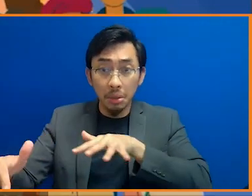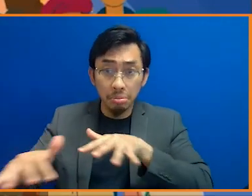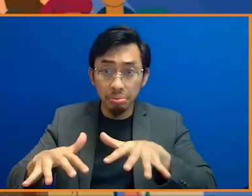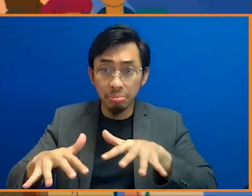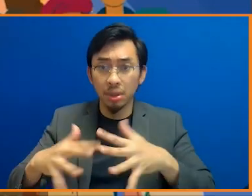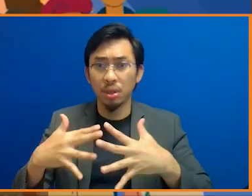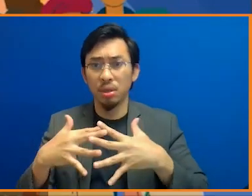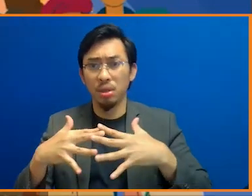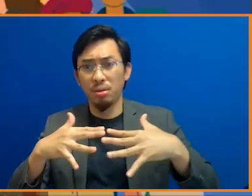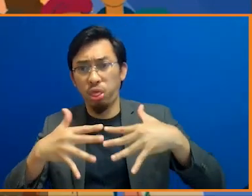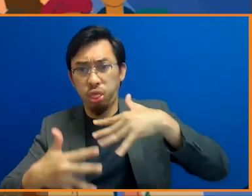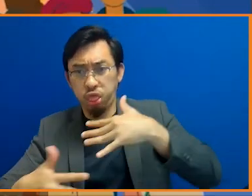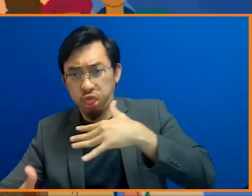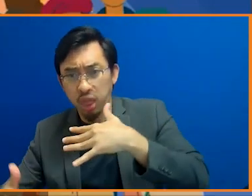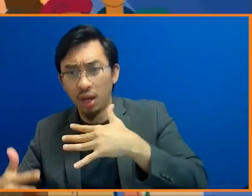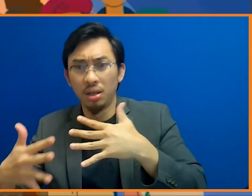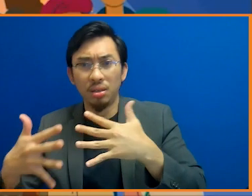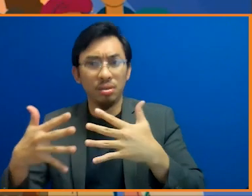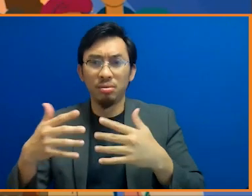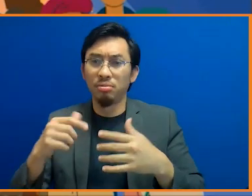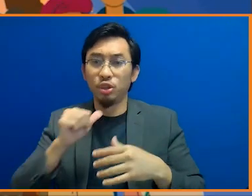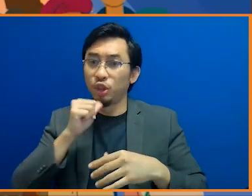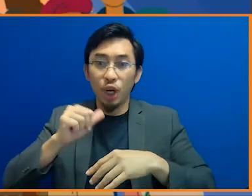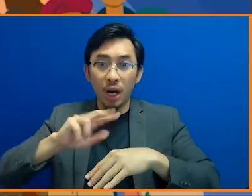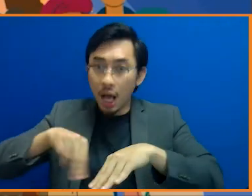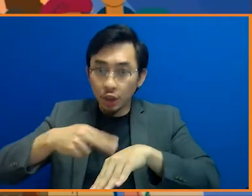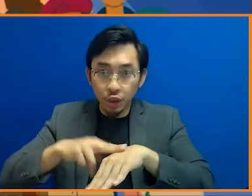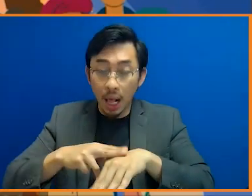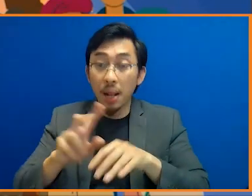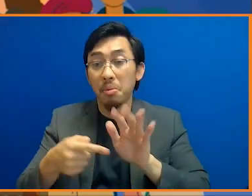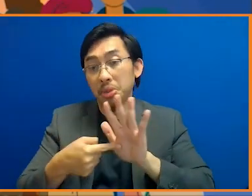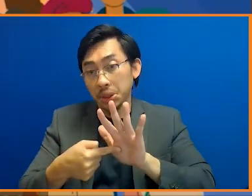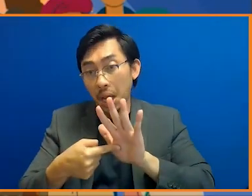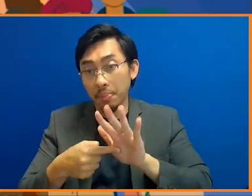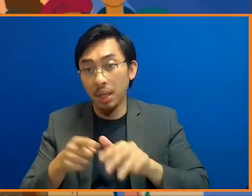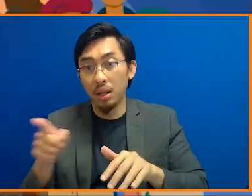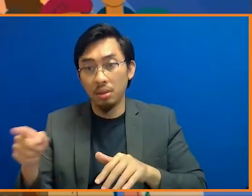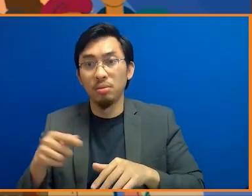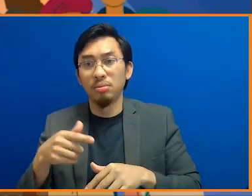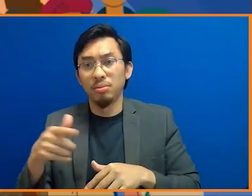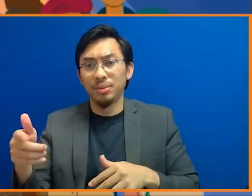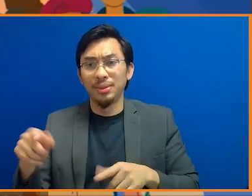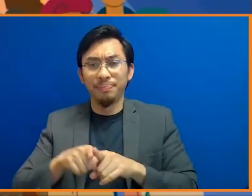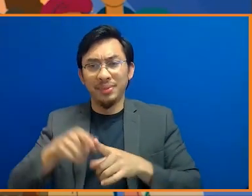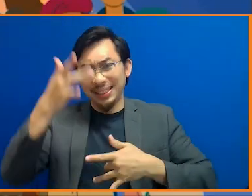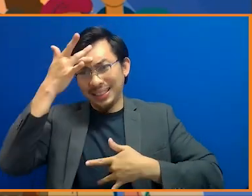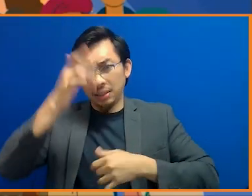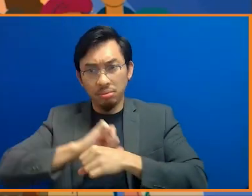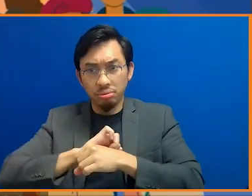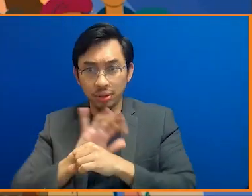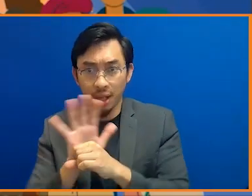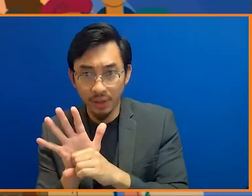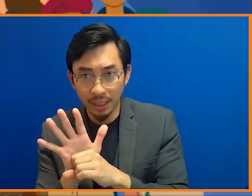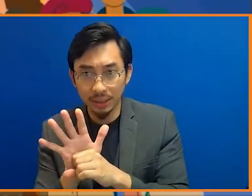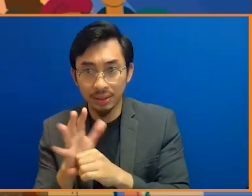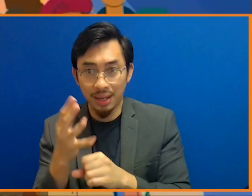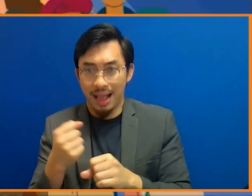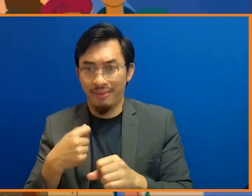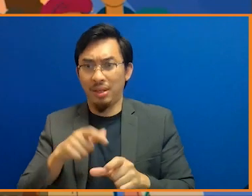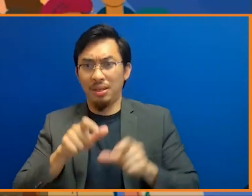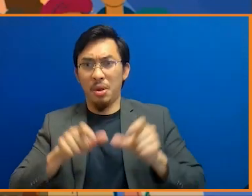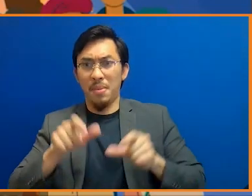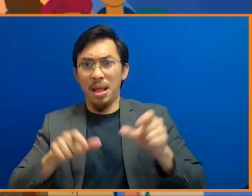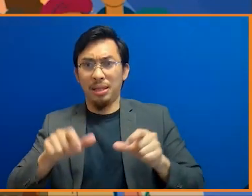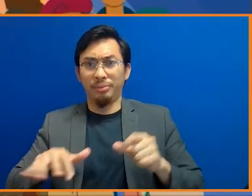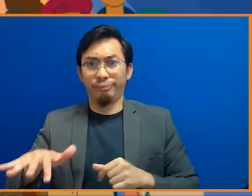earthquake, landslide, and so on. It can be also non-natural, for example, um, disease, for example, coronavirus.